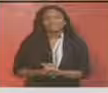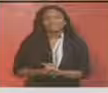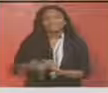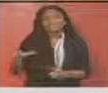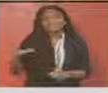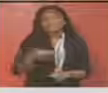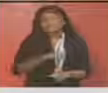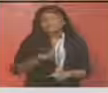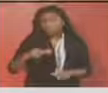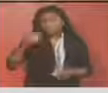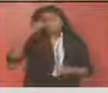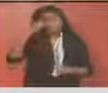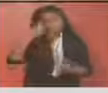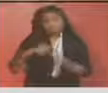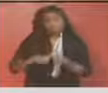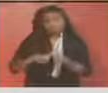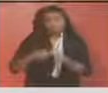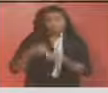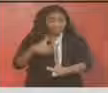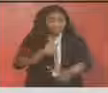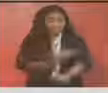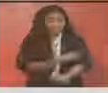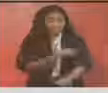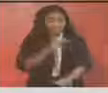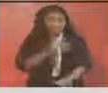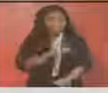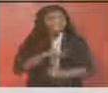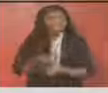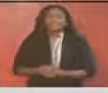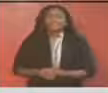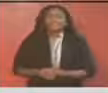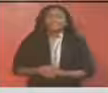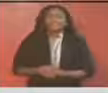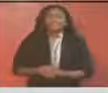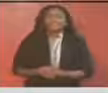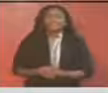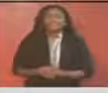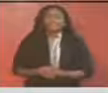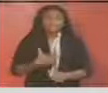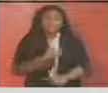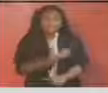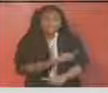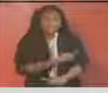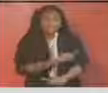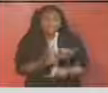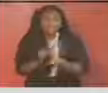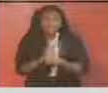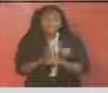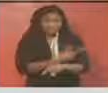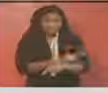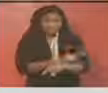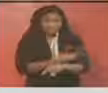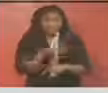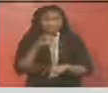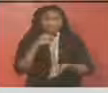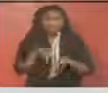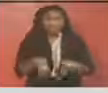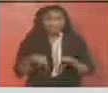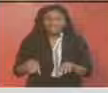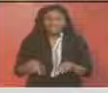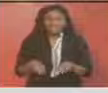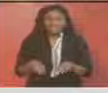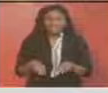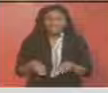COVID-19 vaccines are expected to provide at least some, I just want to end on this. The COVID-19 vaccines are expected